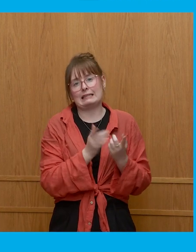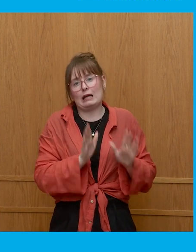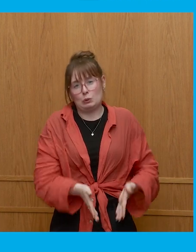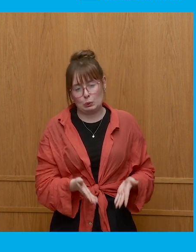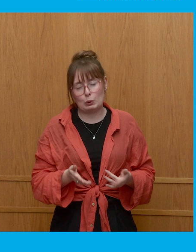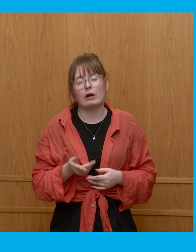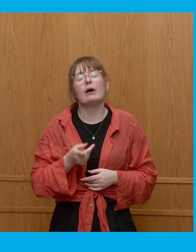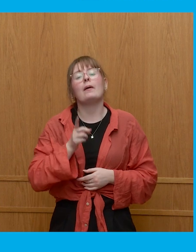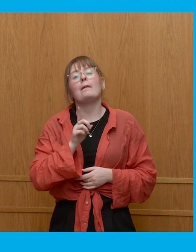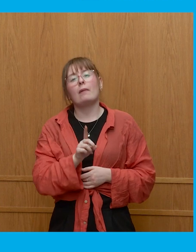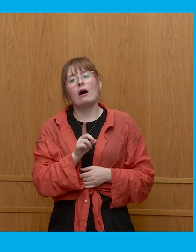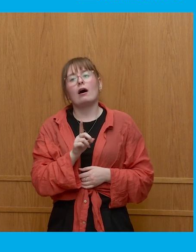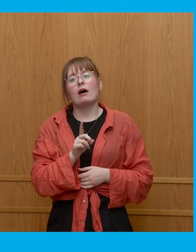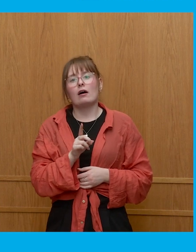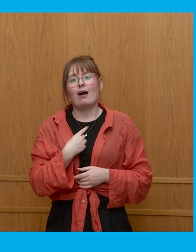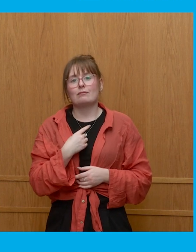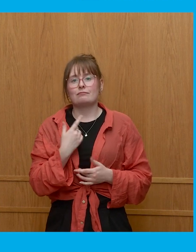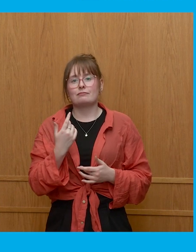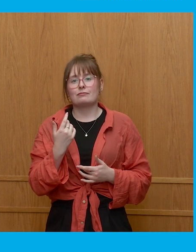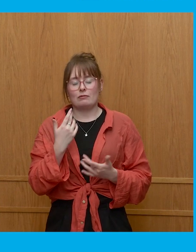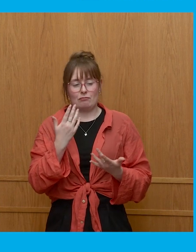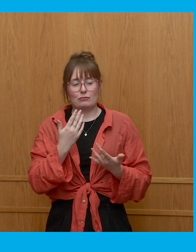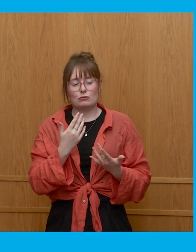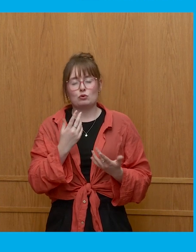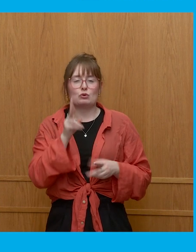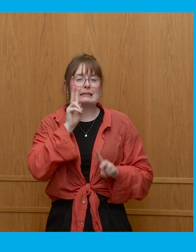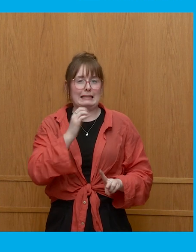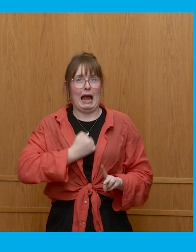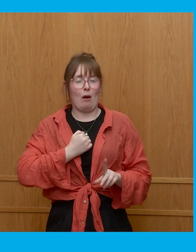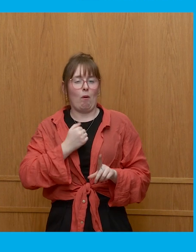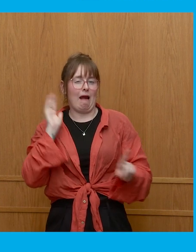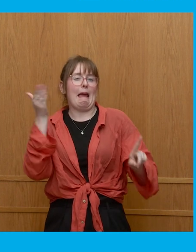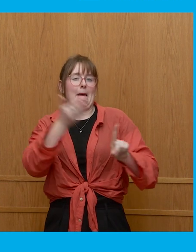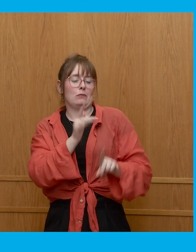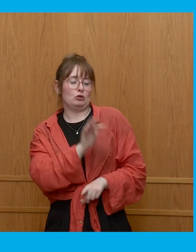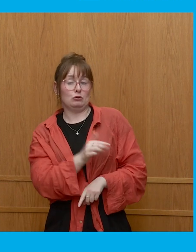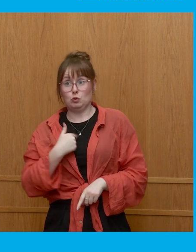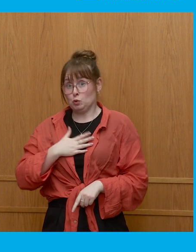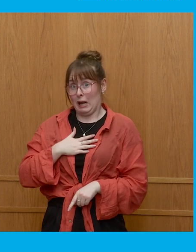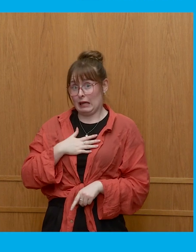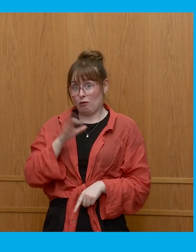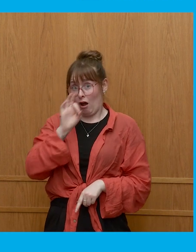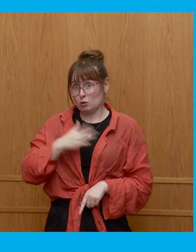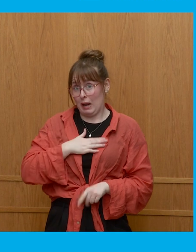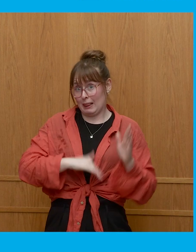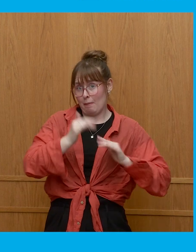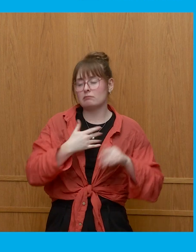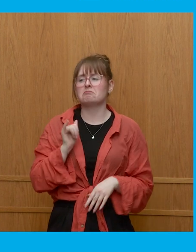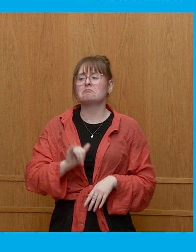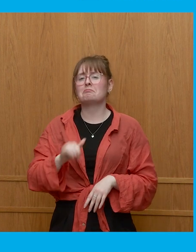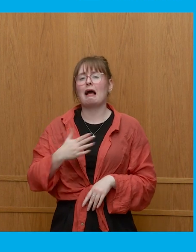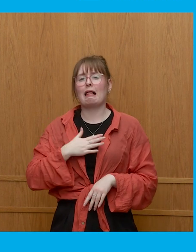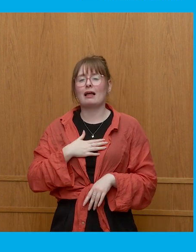it's the spirit of it is coming out very strongly. Do you like the building? Myself, yes, but it's